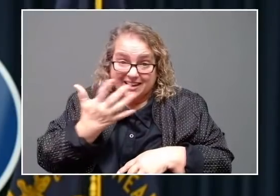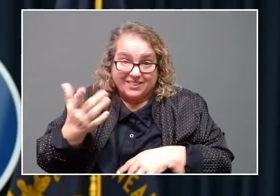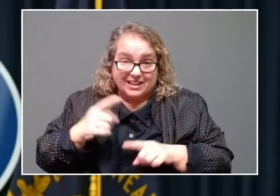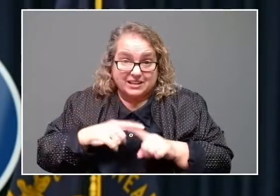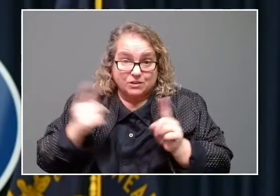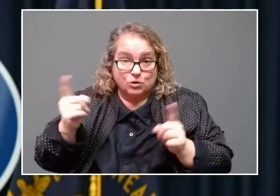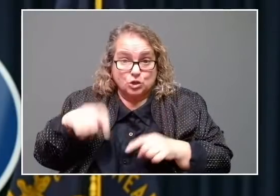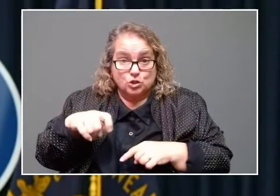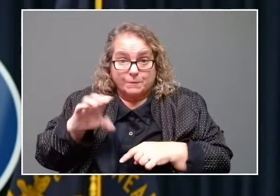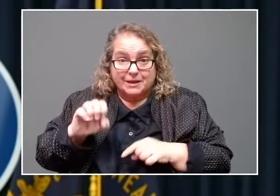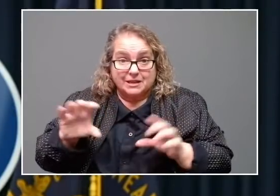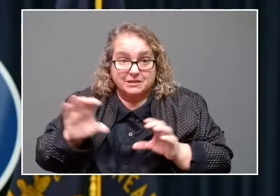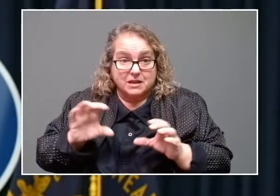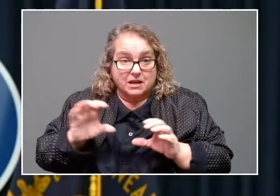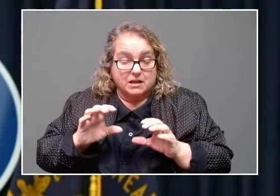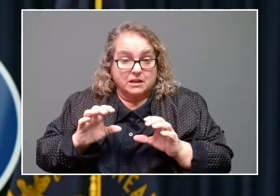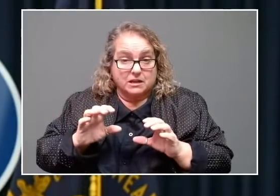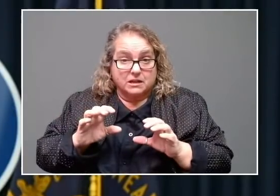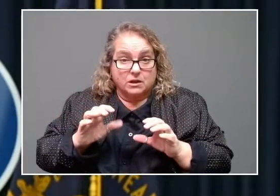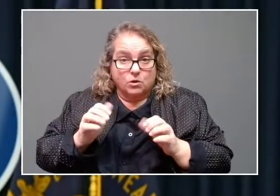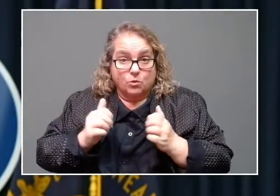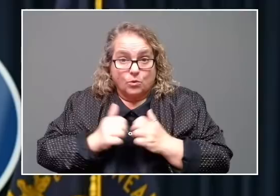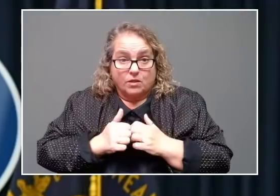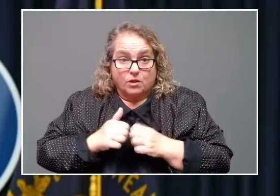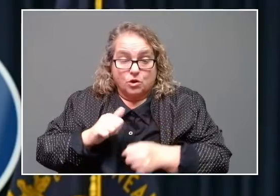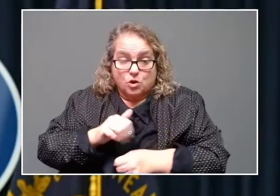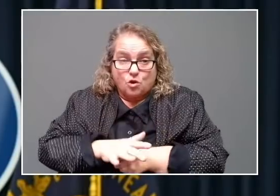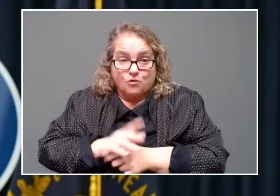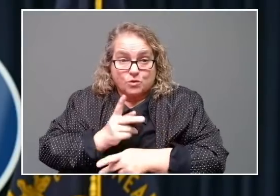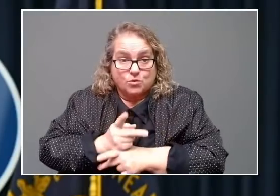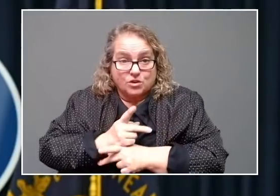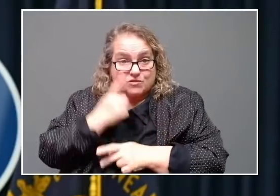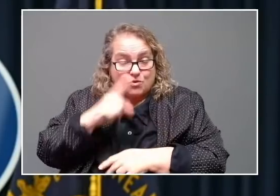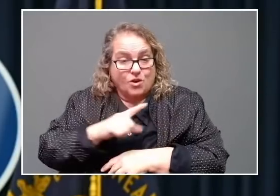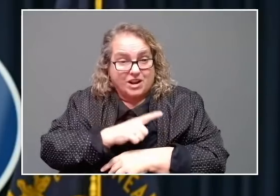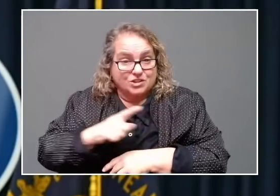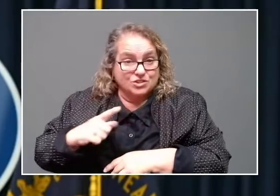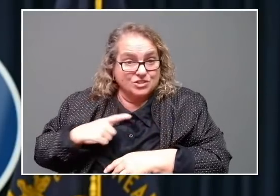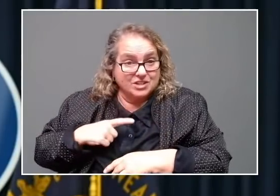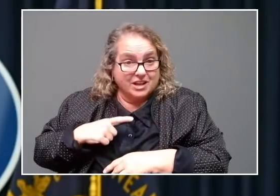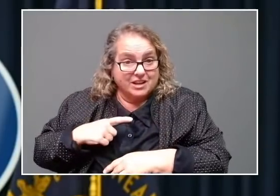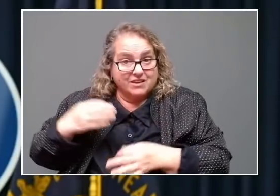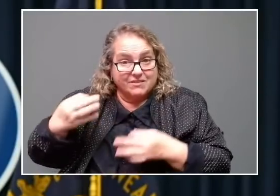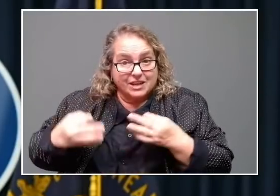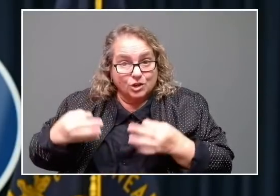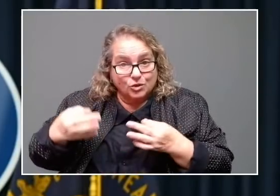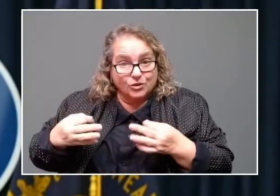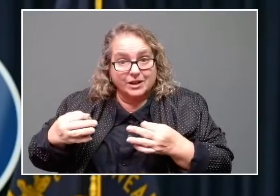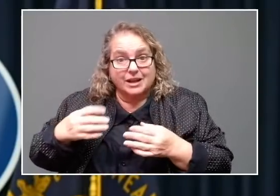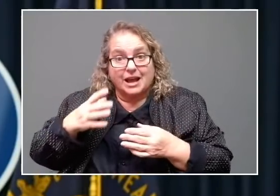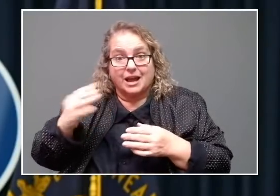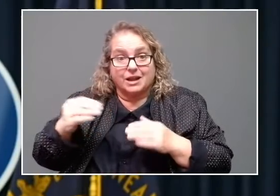in terms of COVID precautions for legislative hearings and on the floor?